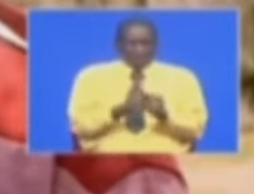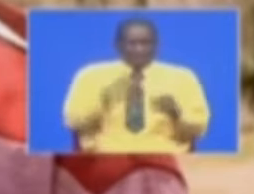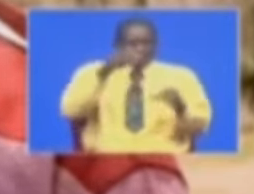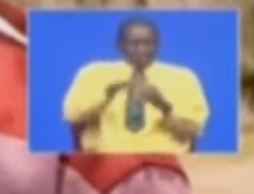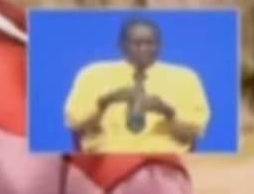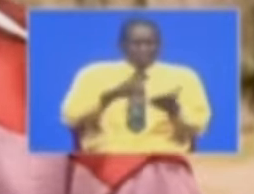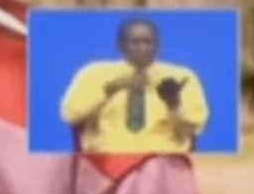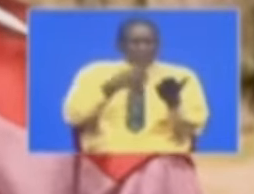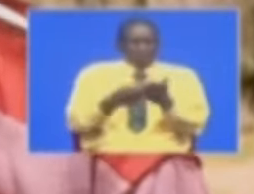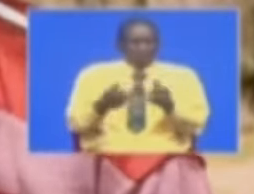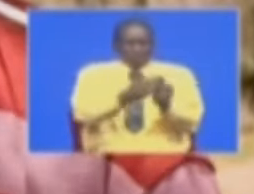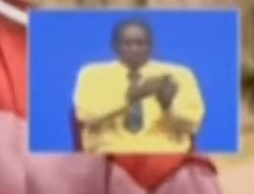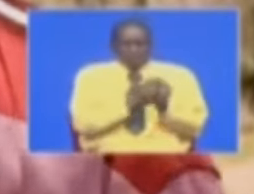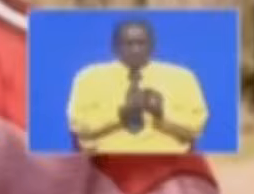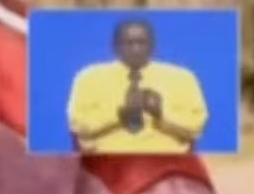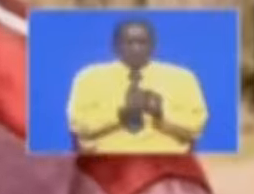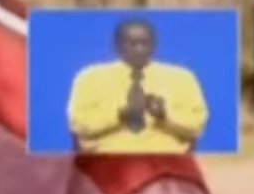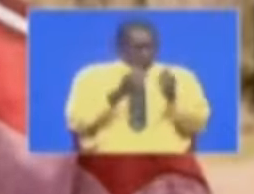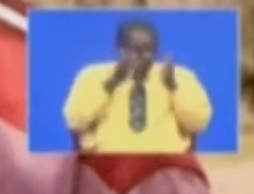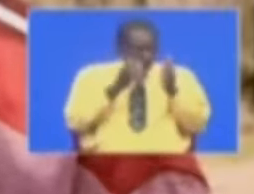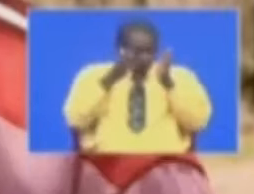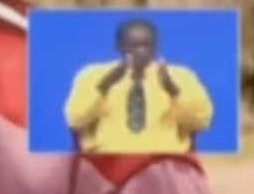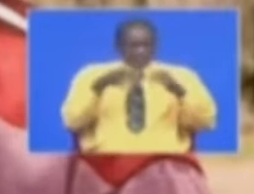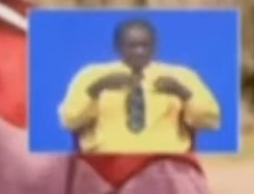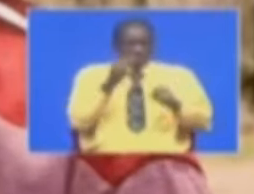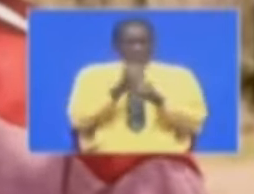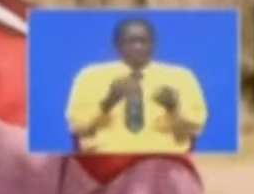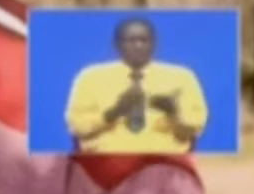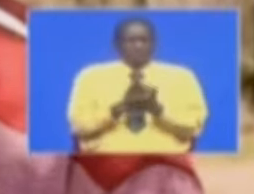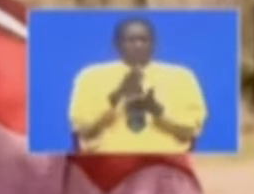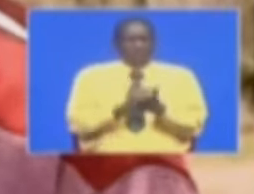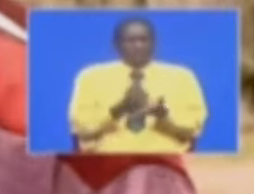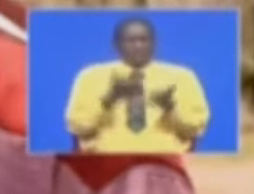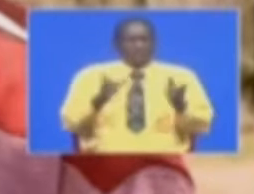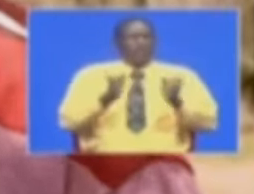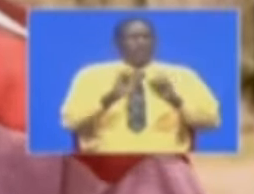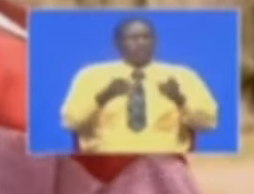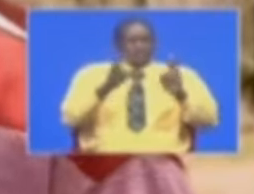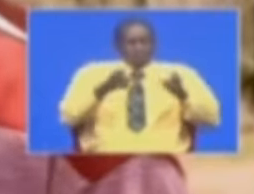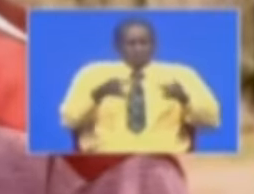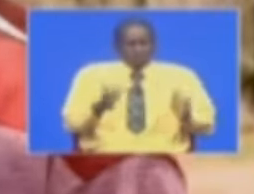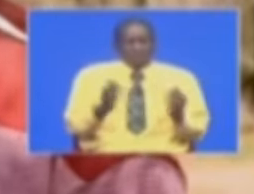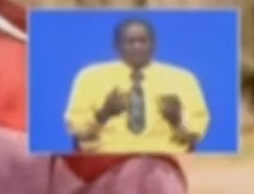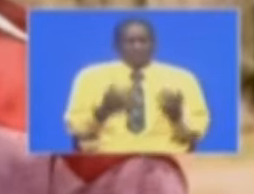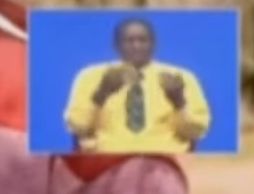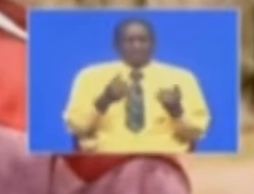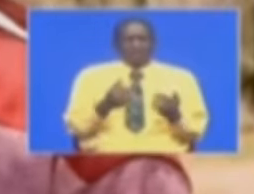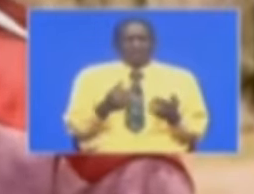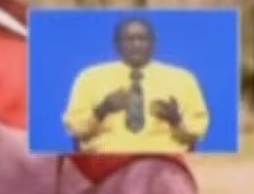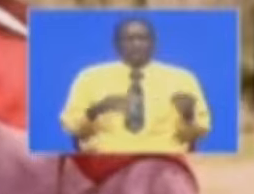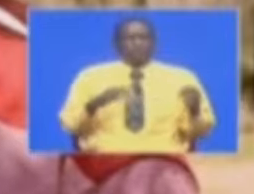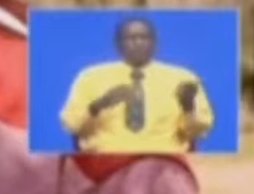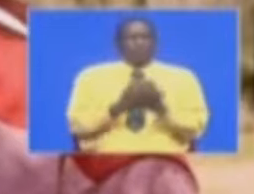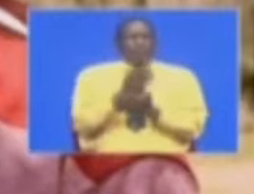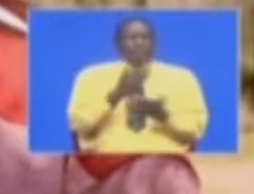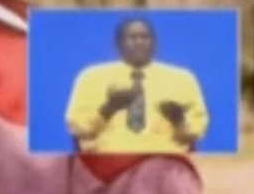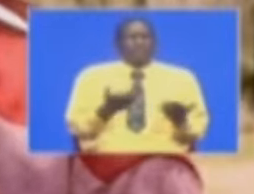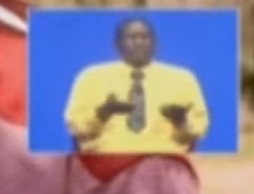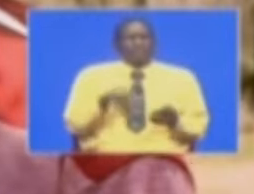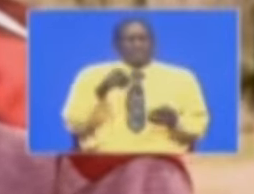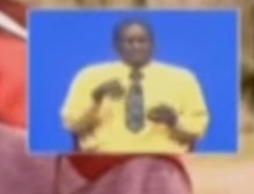place, geared towards actually seeing to it that things will not be as usual. At least, I'm quite certain that there will be some,